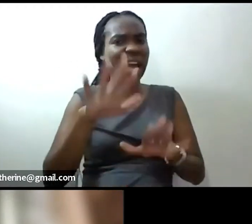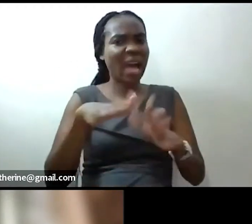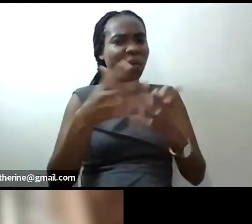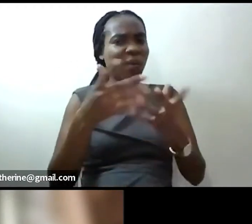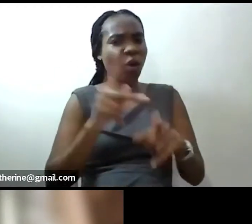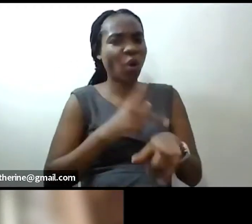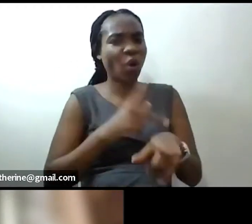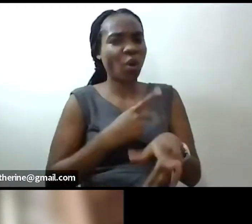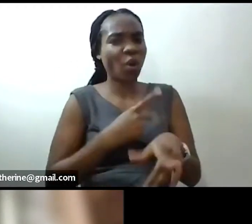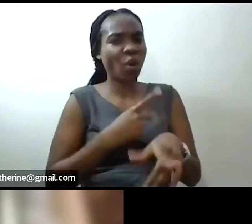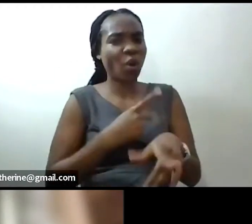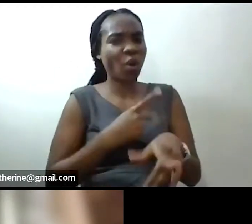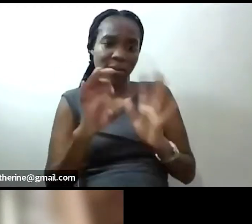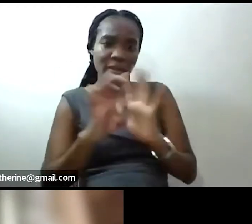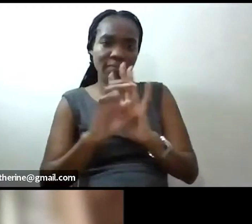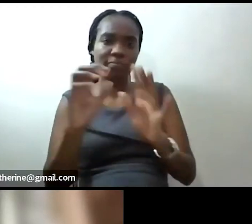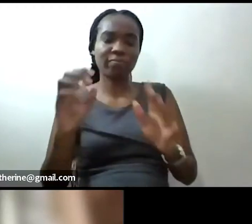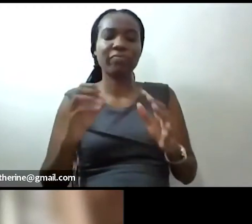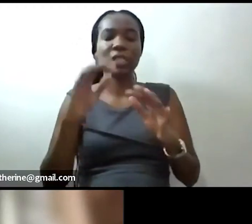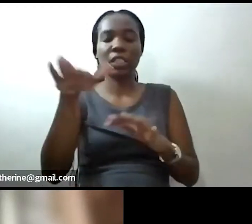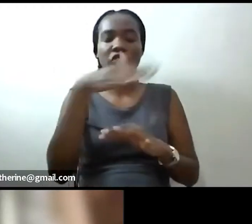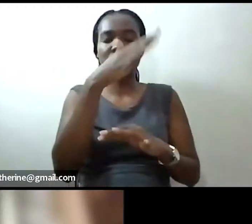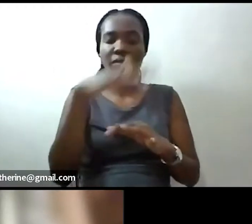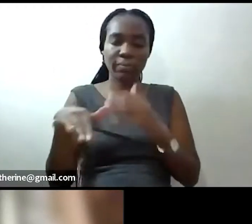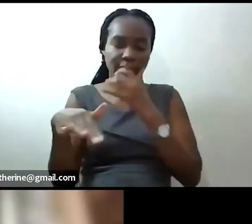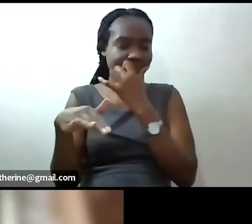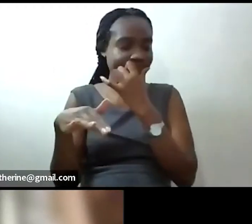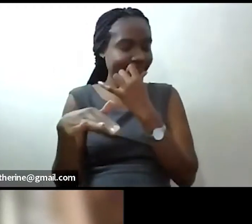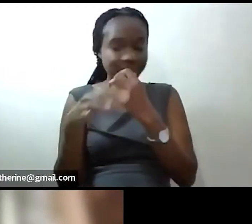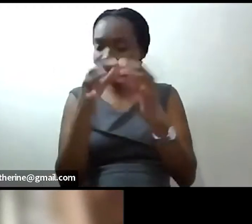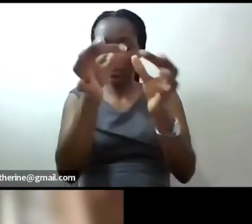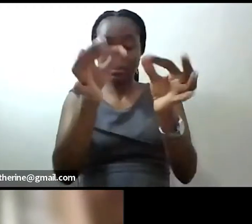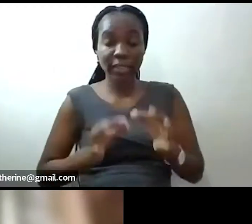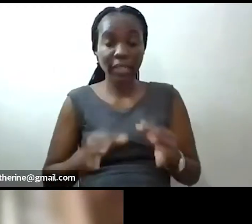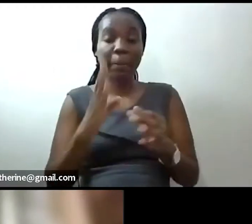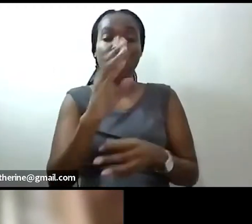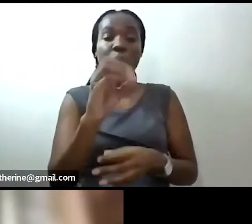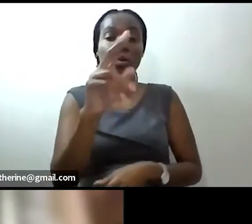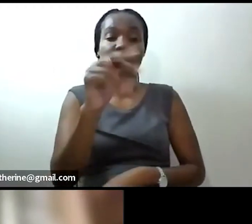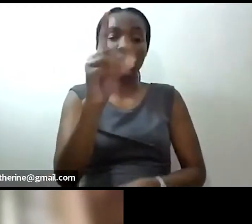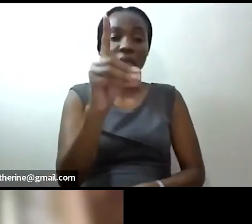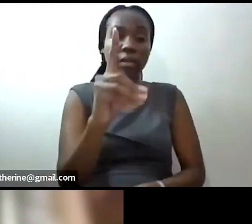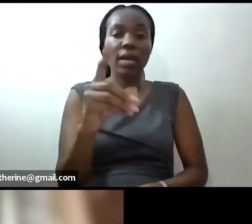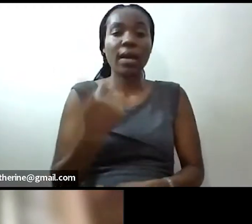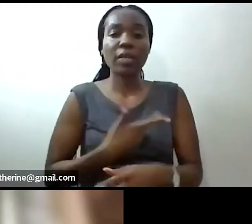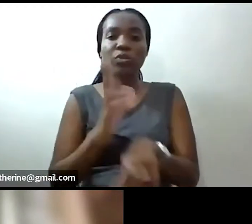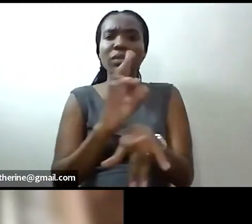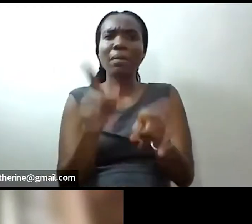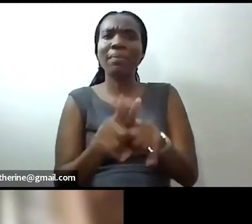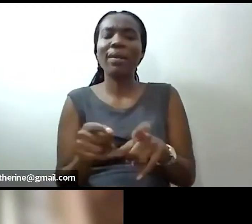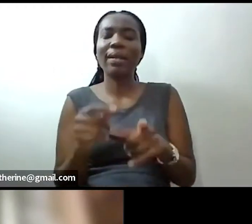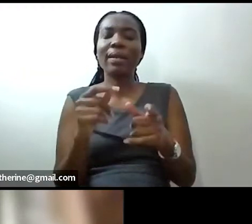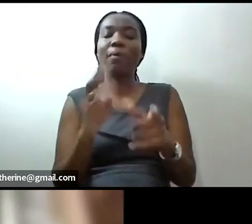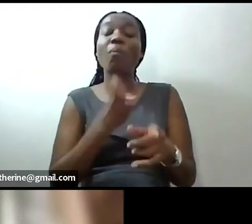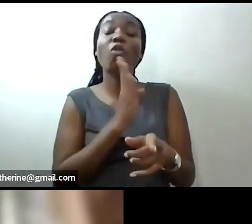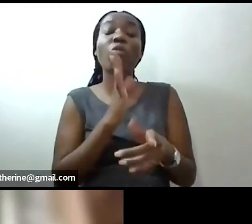the government money in form of treasury bond as a lender. And then the tenor or the maturity of this bond, it ranges